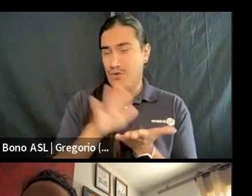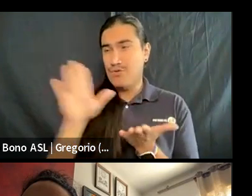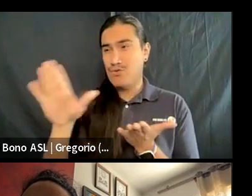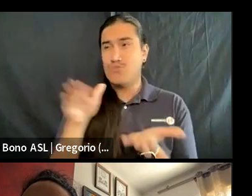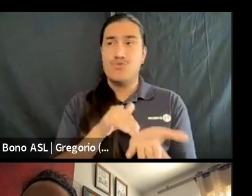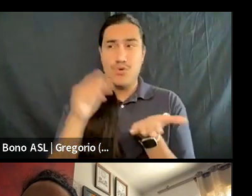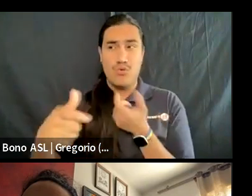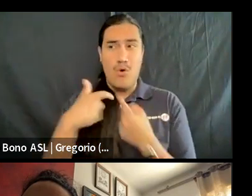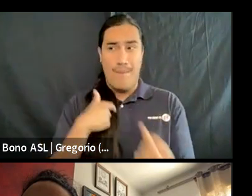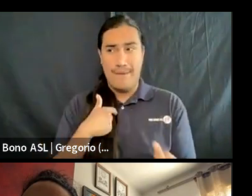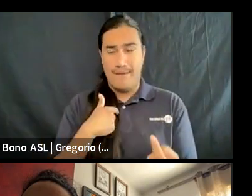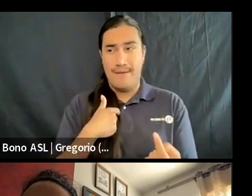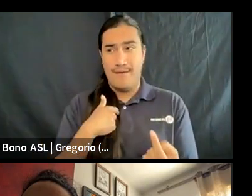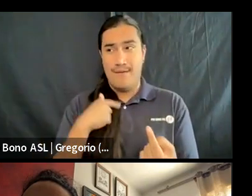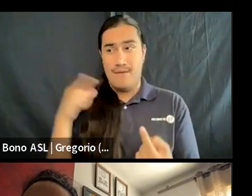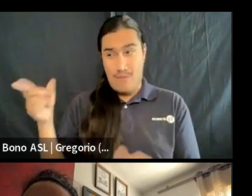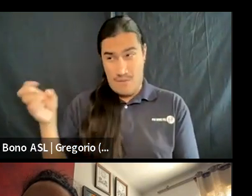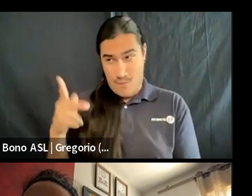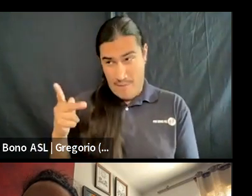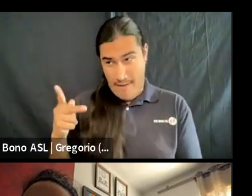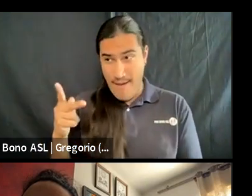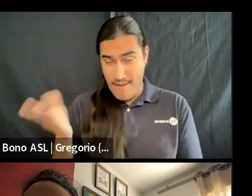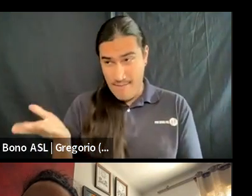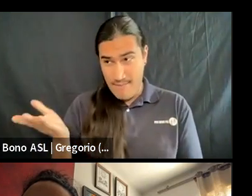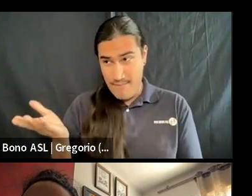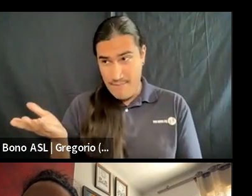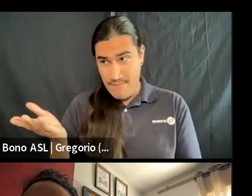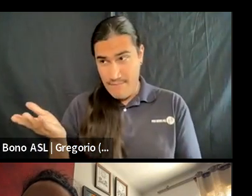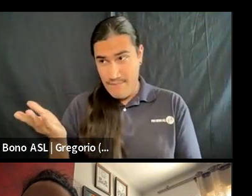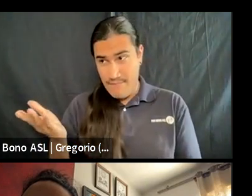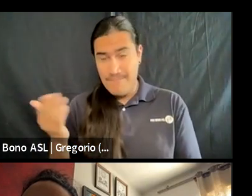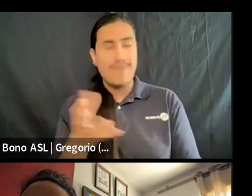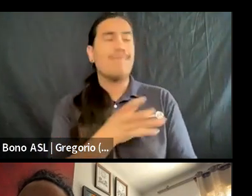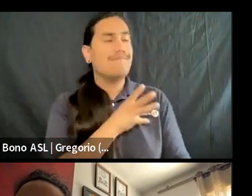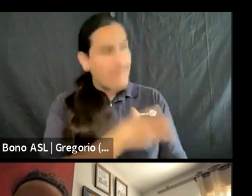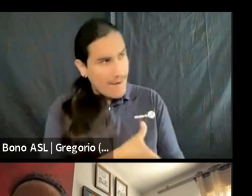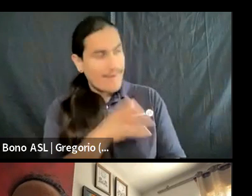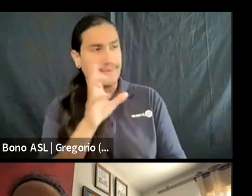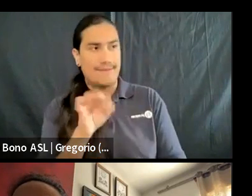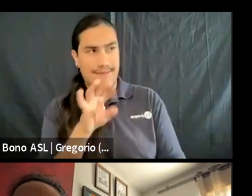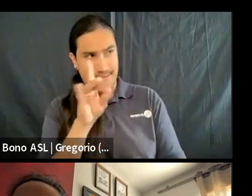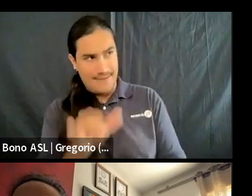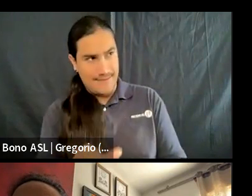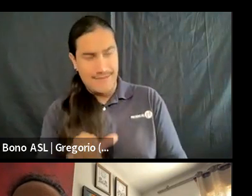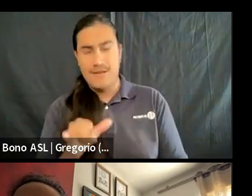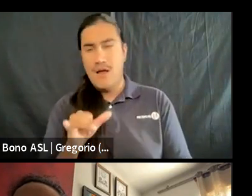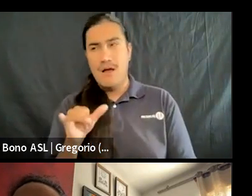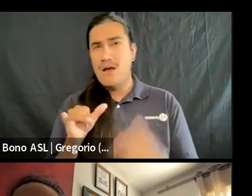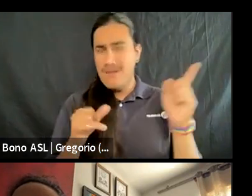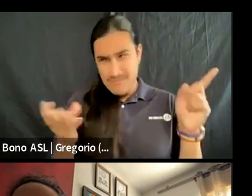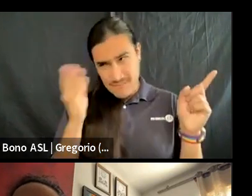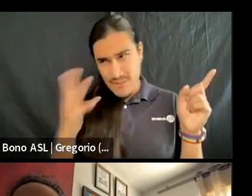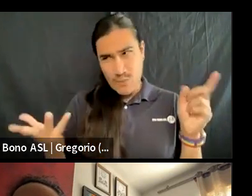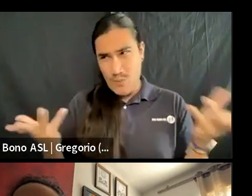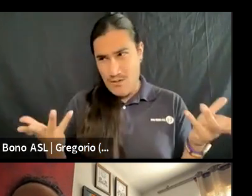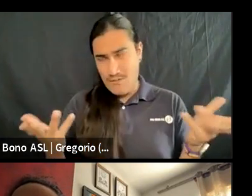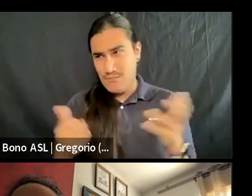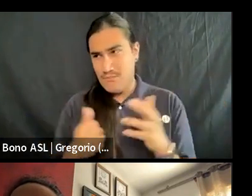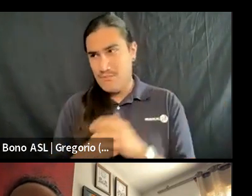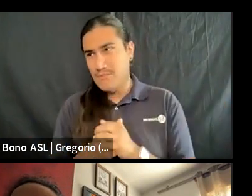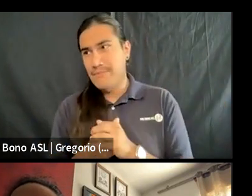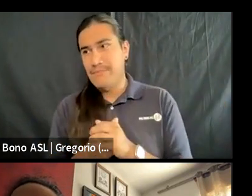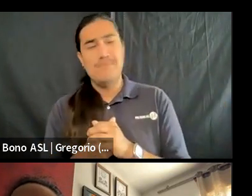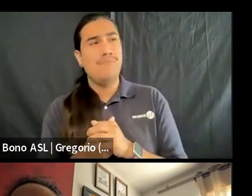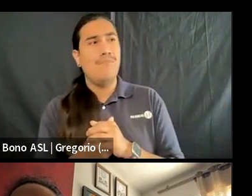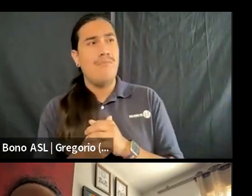me. Are you okay, Tom? I'm fine, Cindy. What did they tell you? You